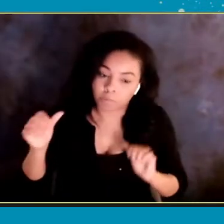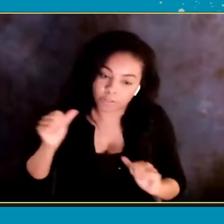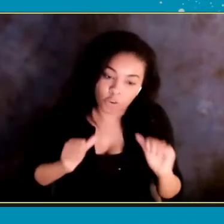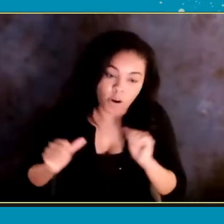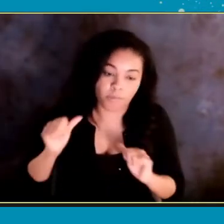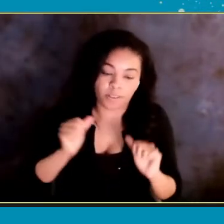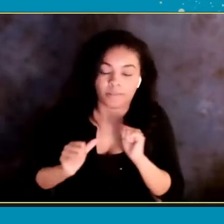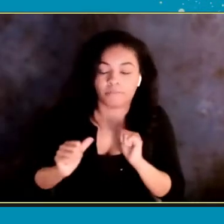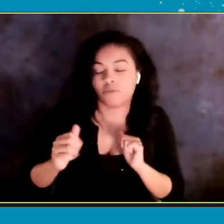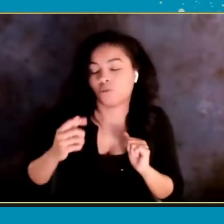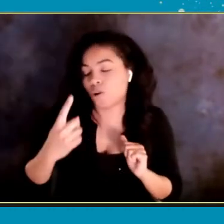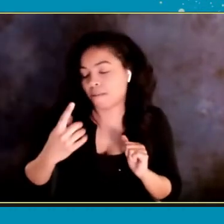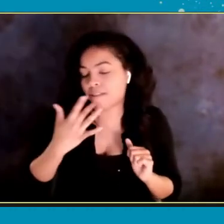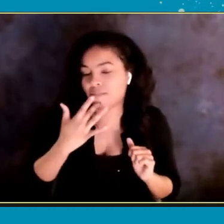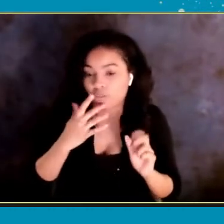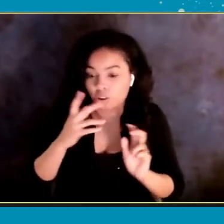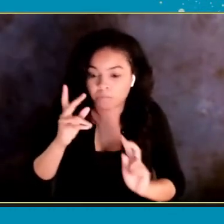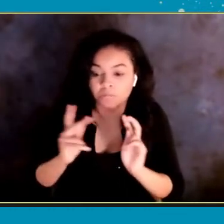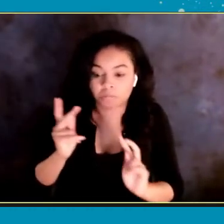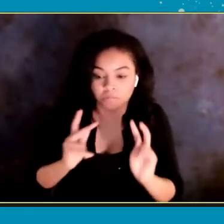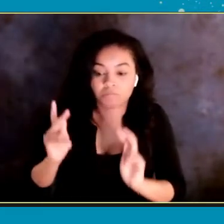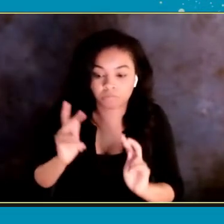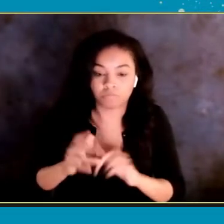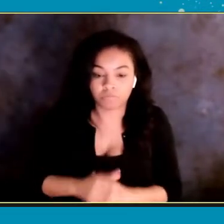faves, Valerie June.